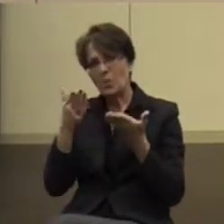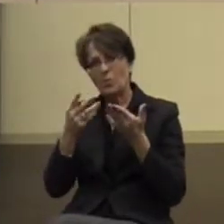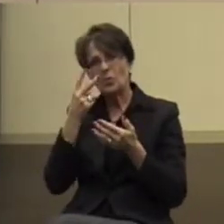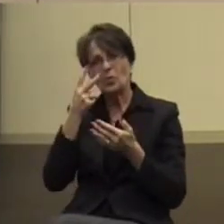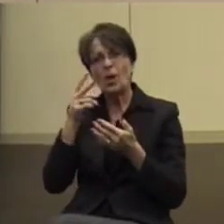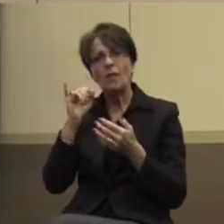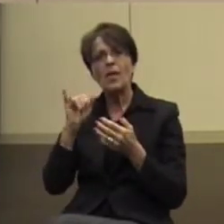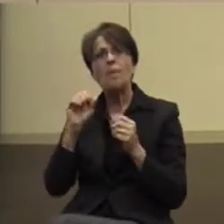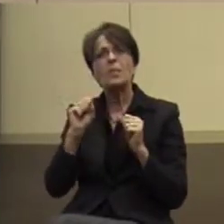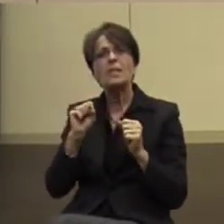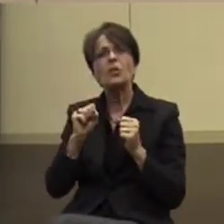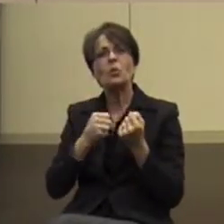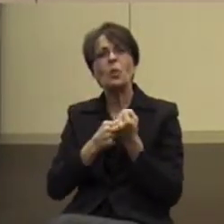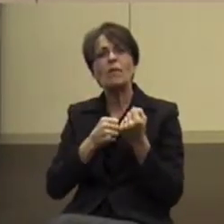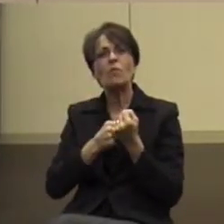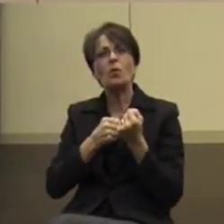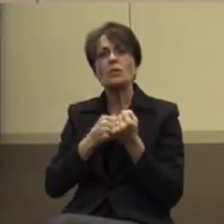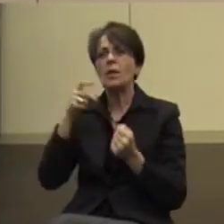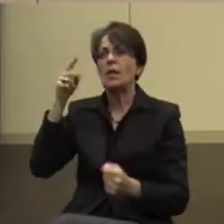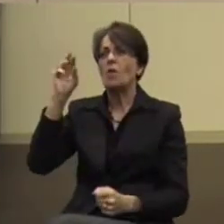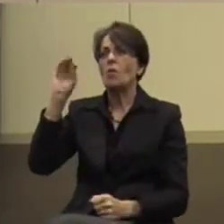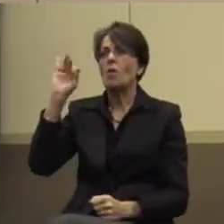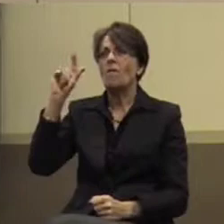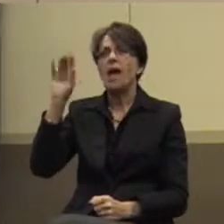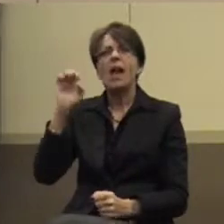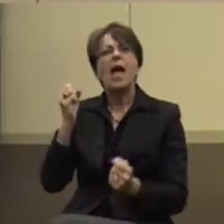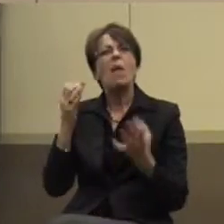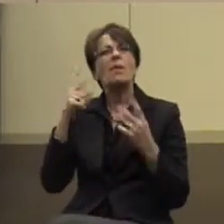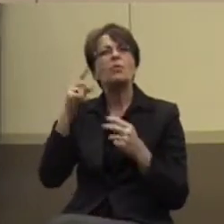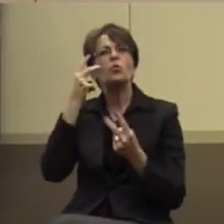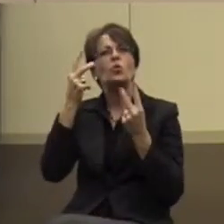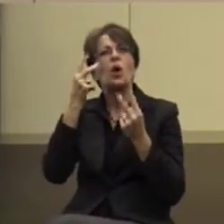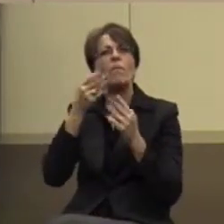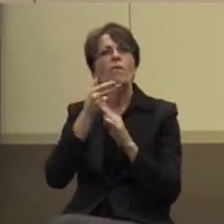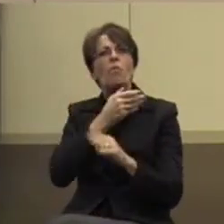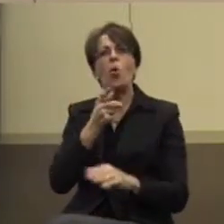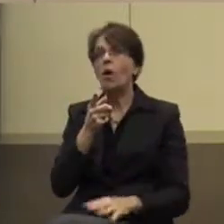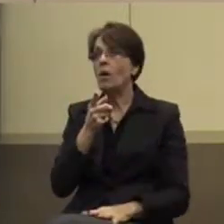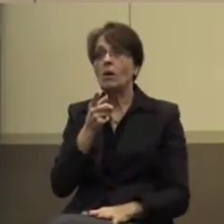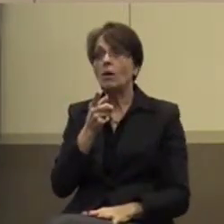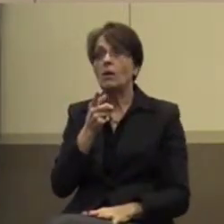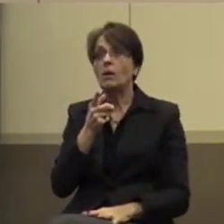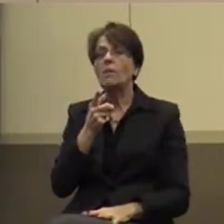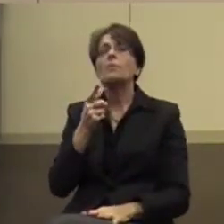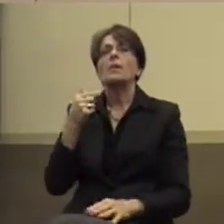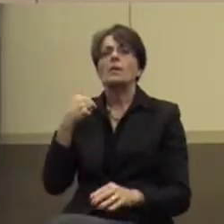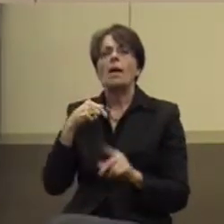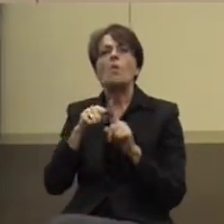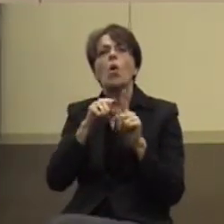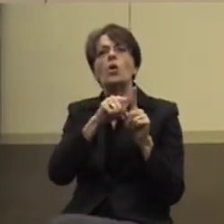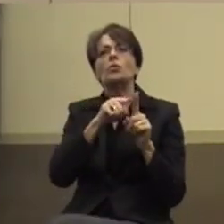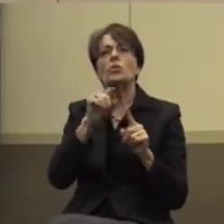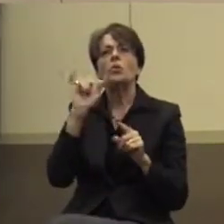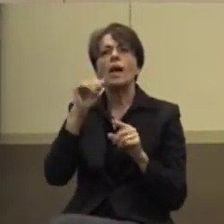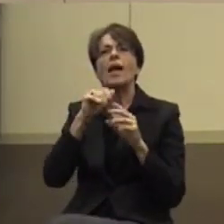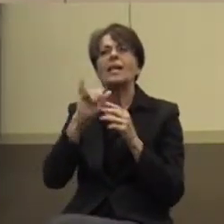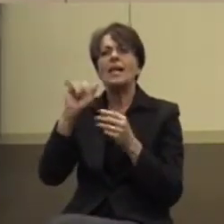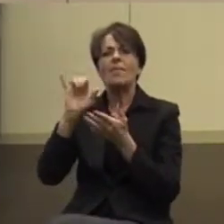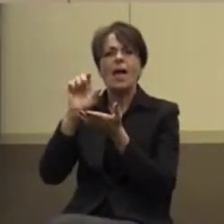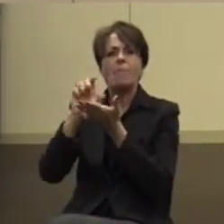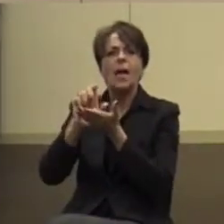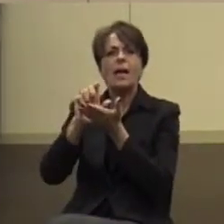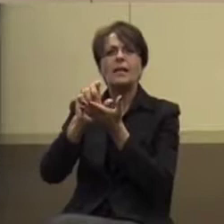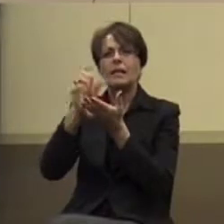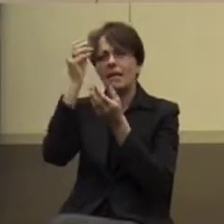that potential reinforcement profile in there. How many of you have seen that before? Okay. I'm also, like in the packet